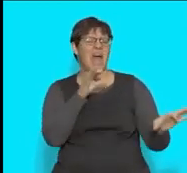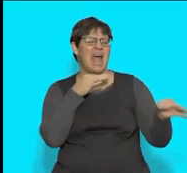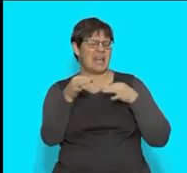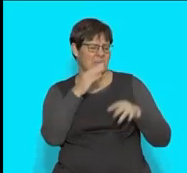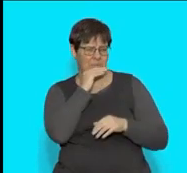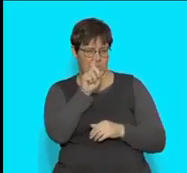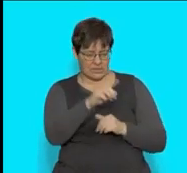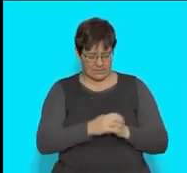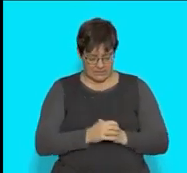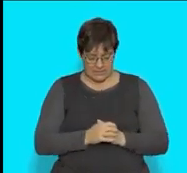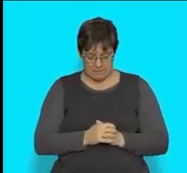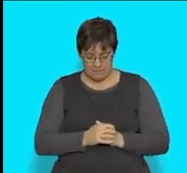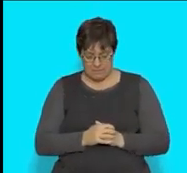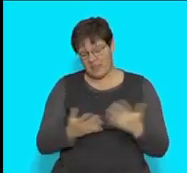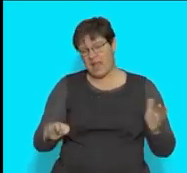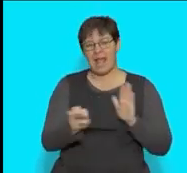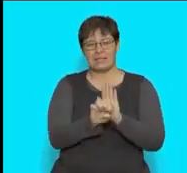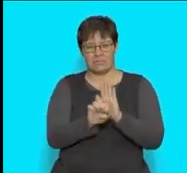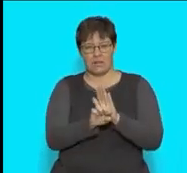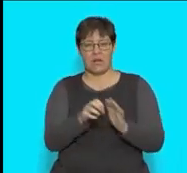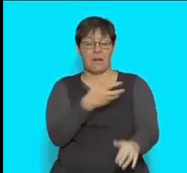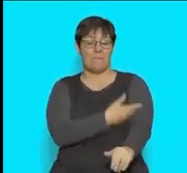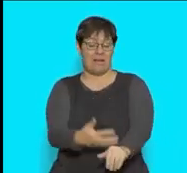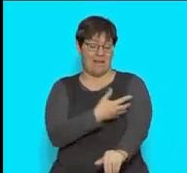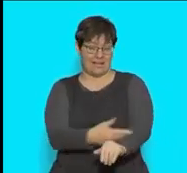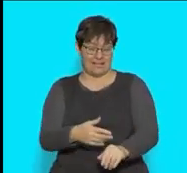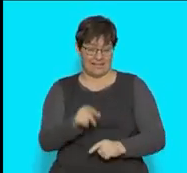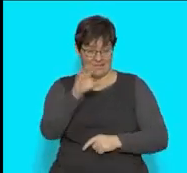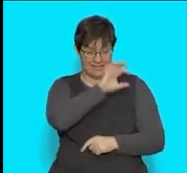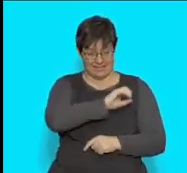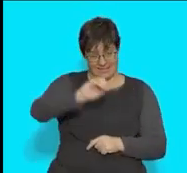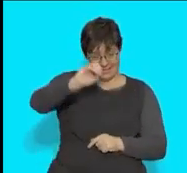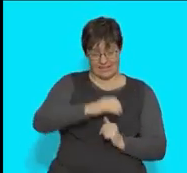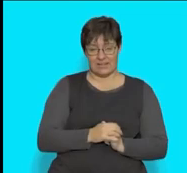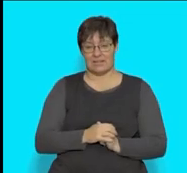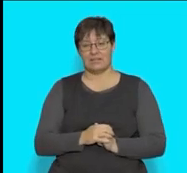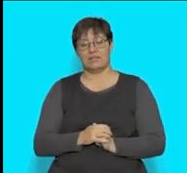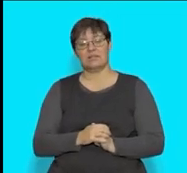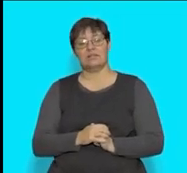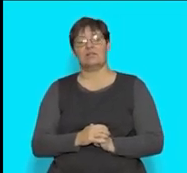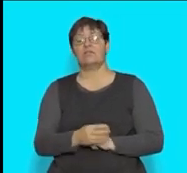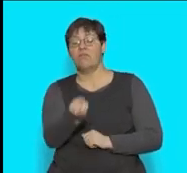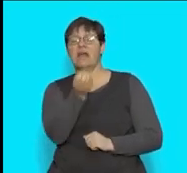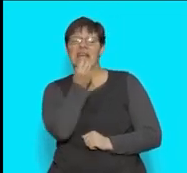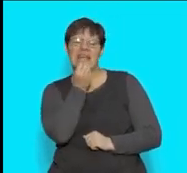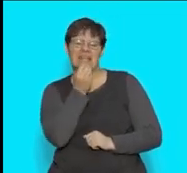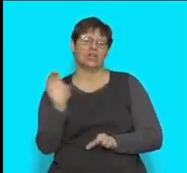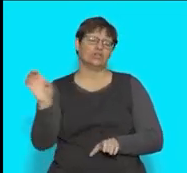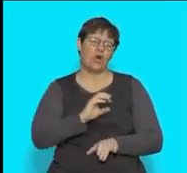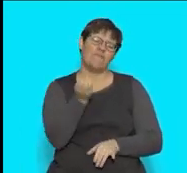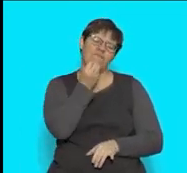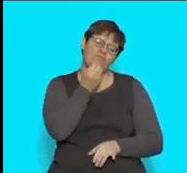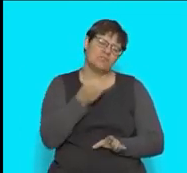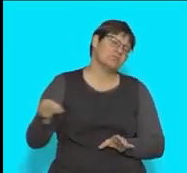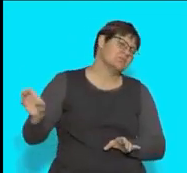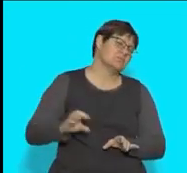Okay, so say for example, here is your blood vessel over here. And you guys eat a lot of salt, right? A